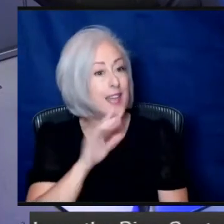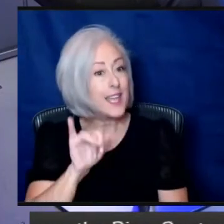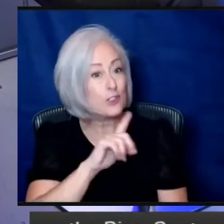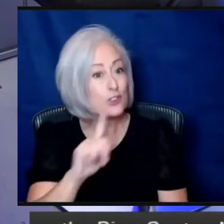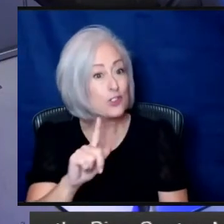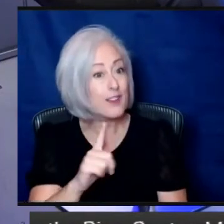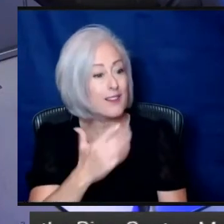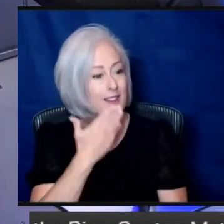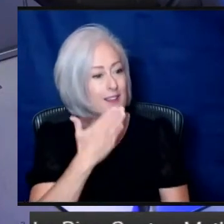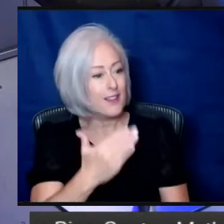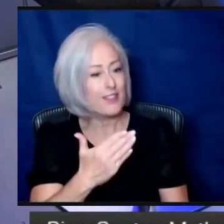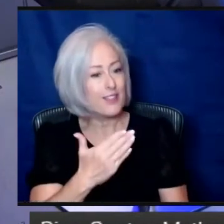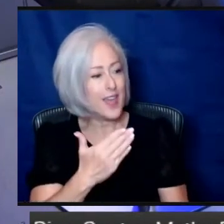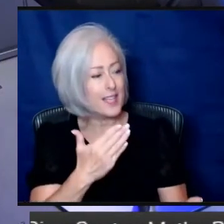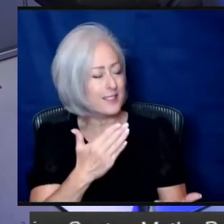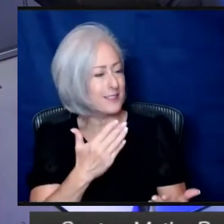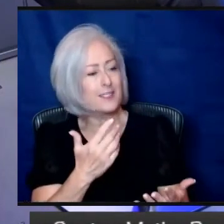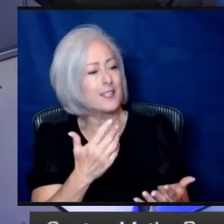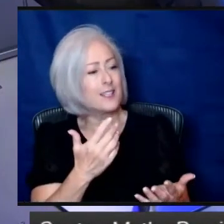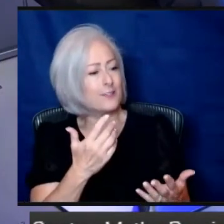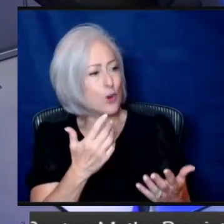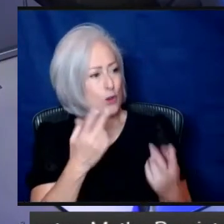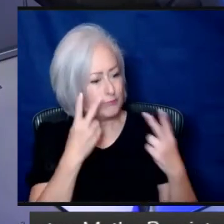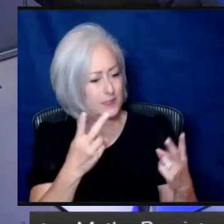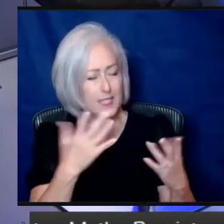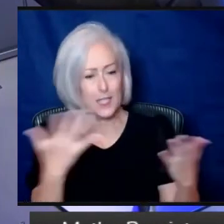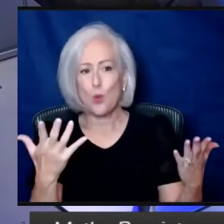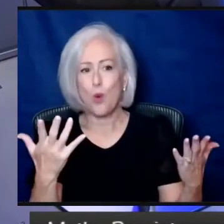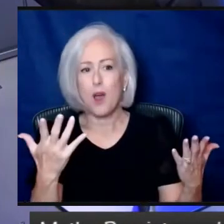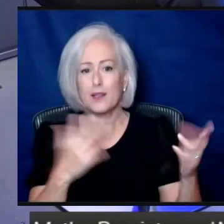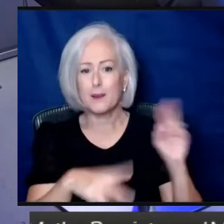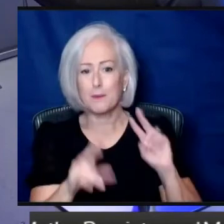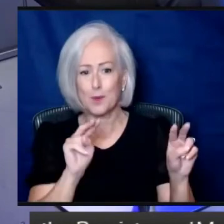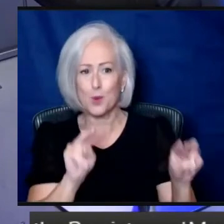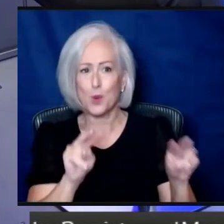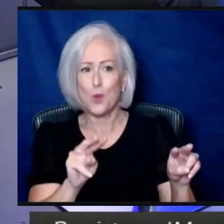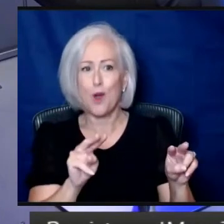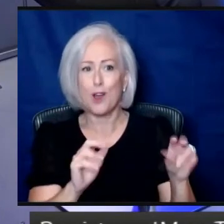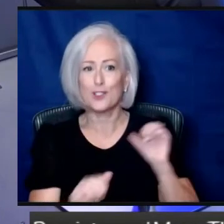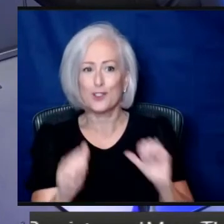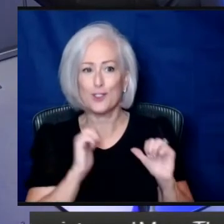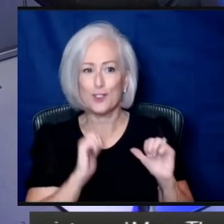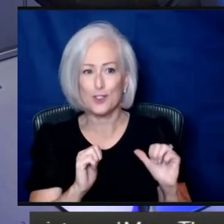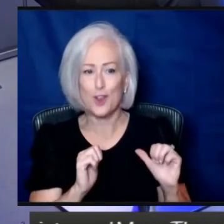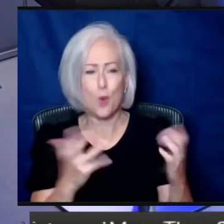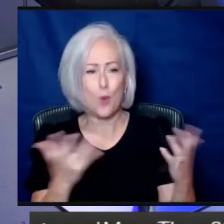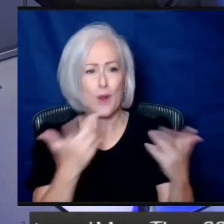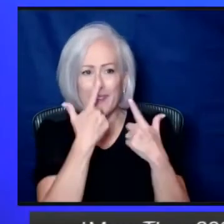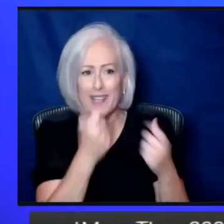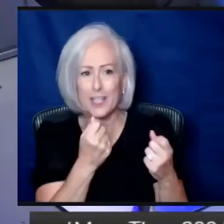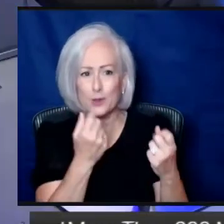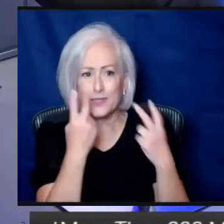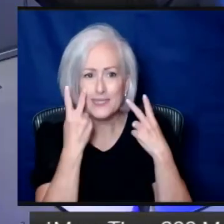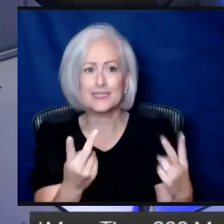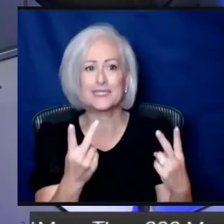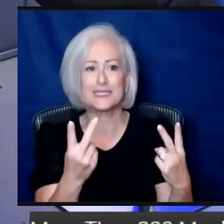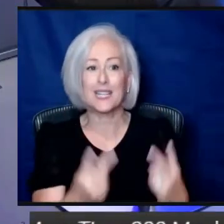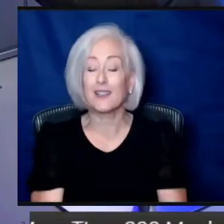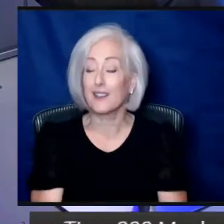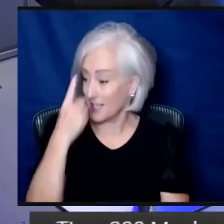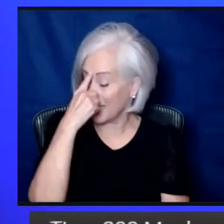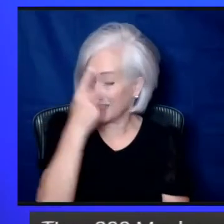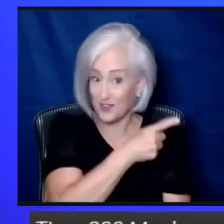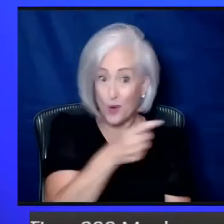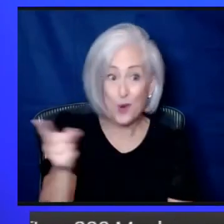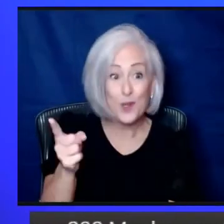show. What's important to you, it's important to us. It's all for you guys. Yeah. It is all for you guys. I'm constantly telling them, make sure you give them enough time